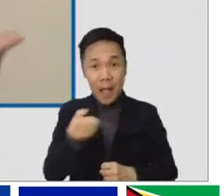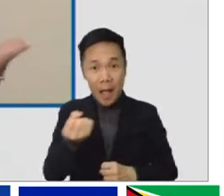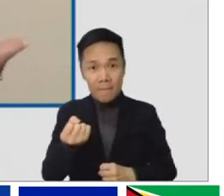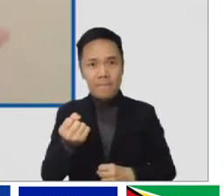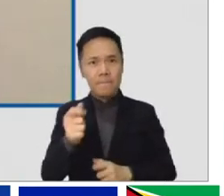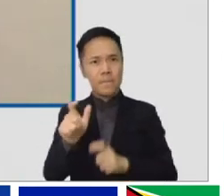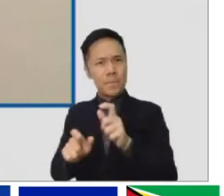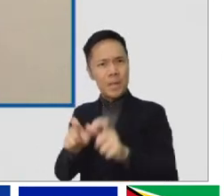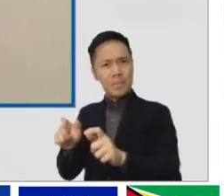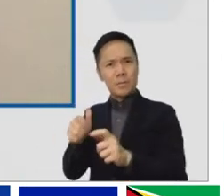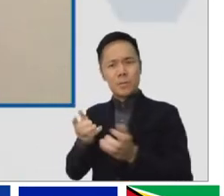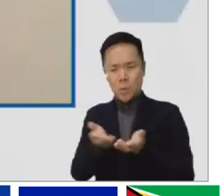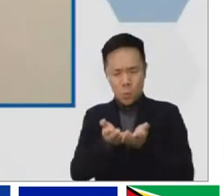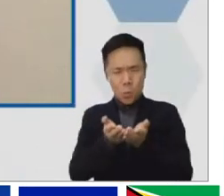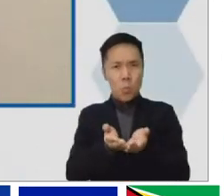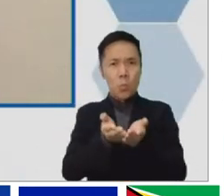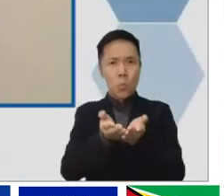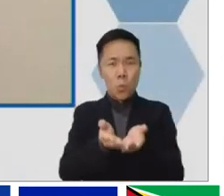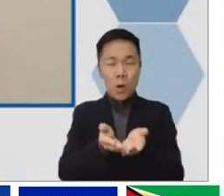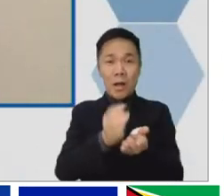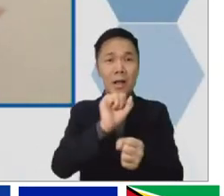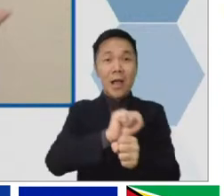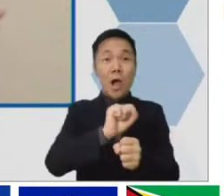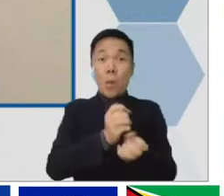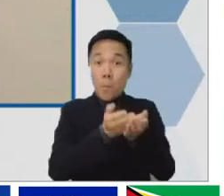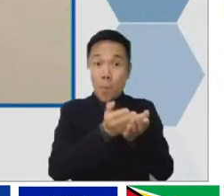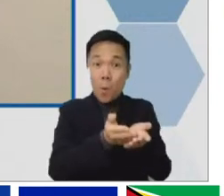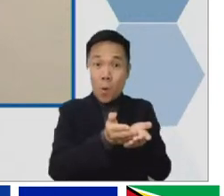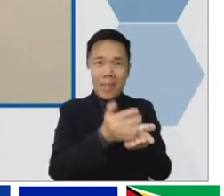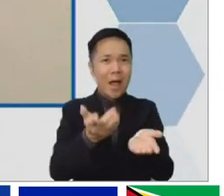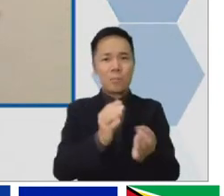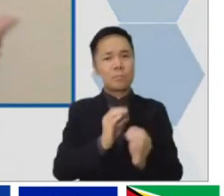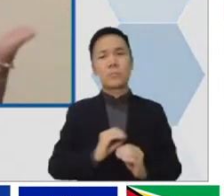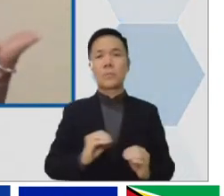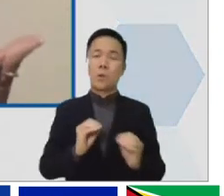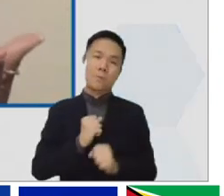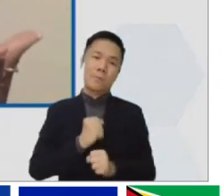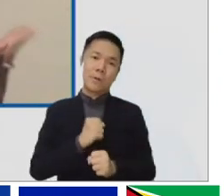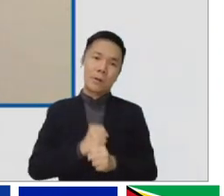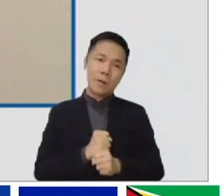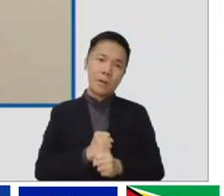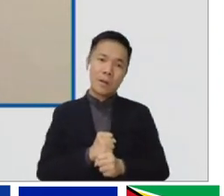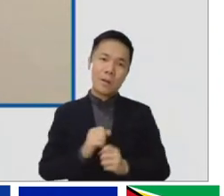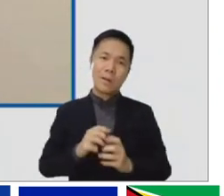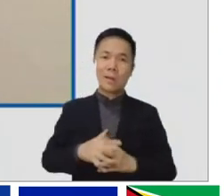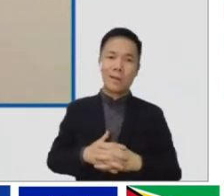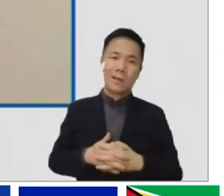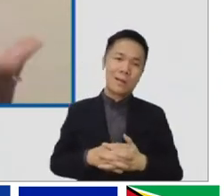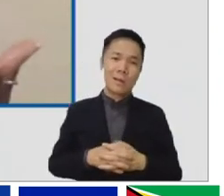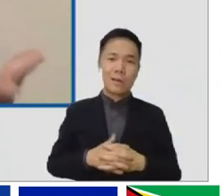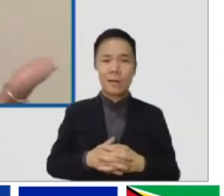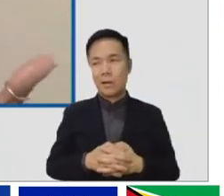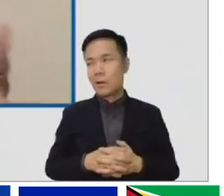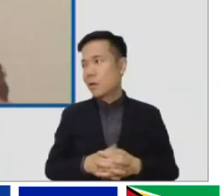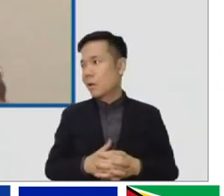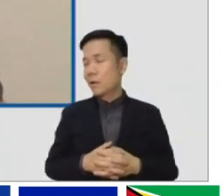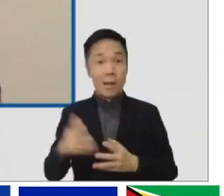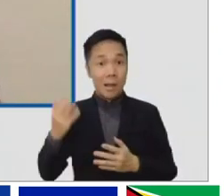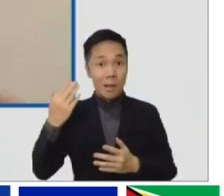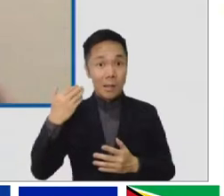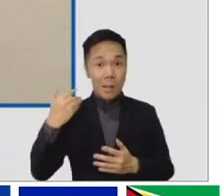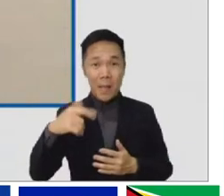longer working. And these are persons who initially were significant breadwinners and had significant standing